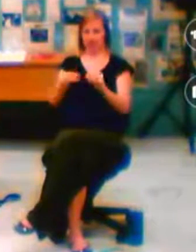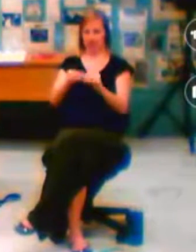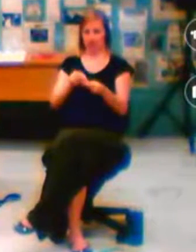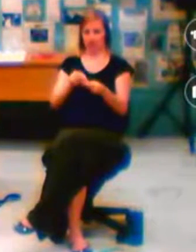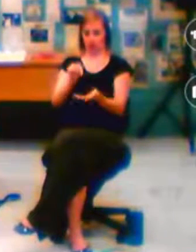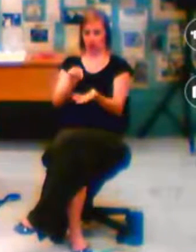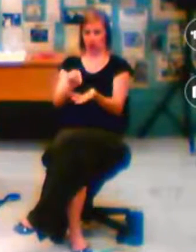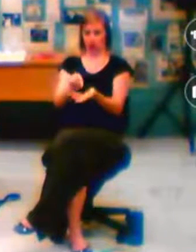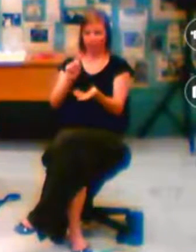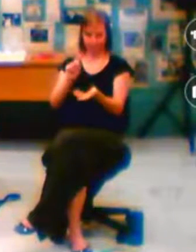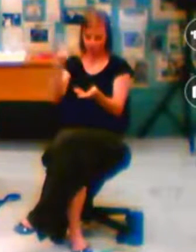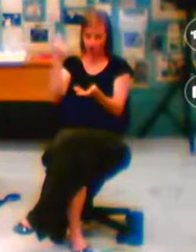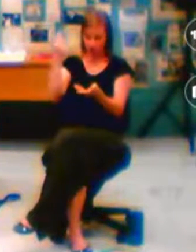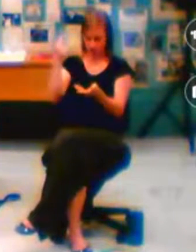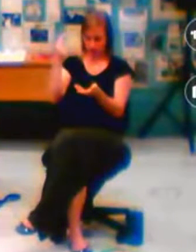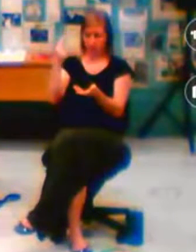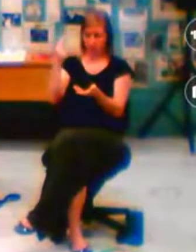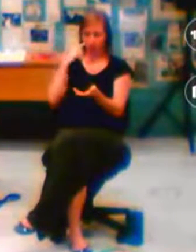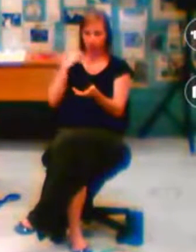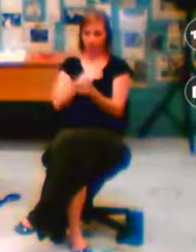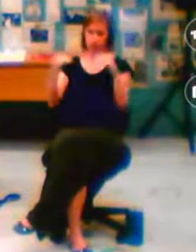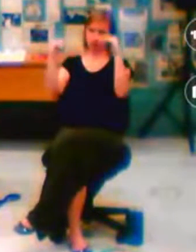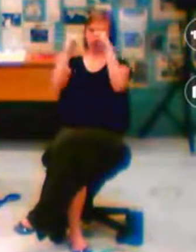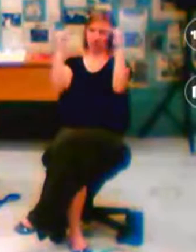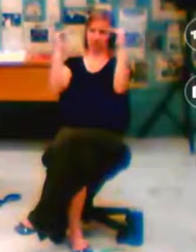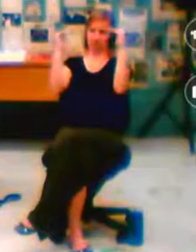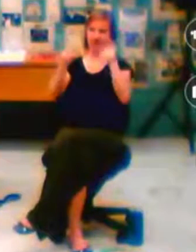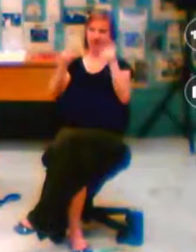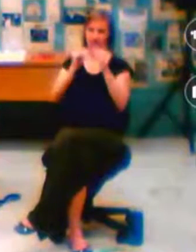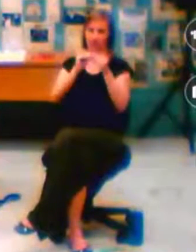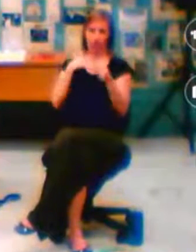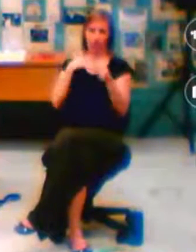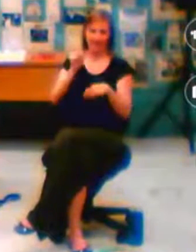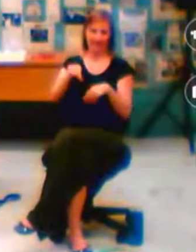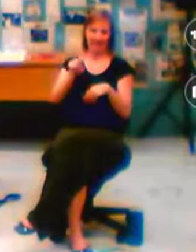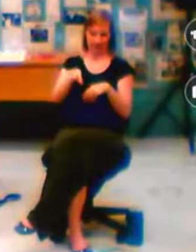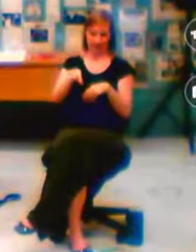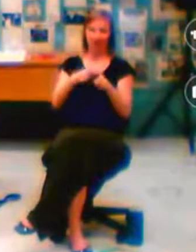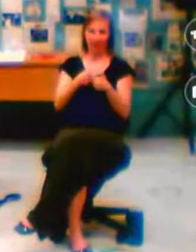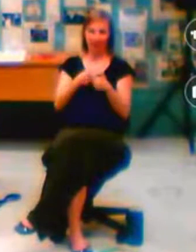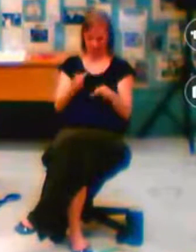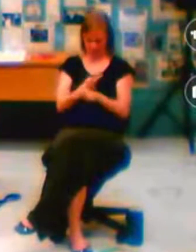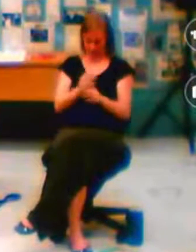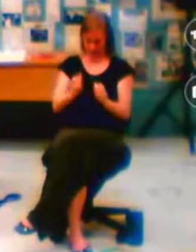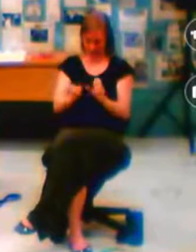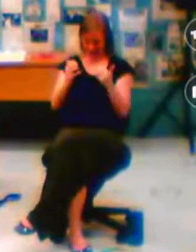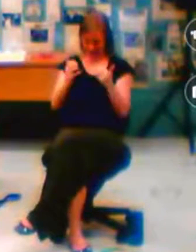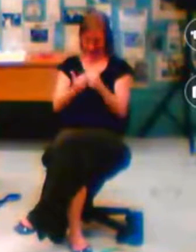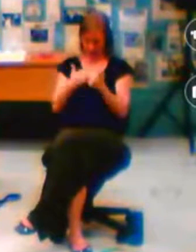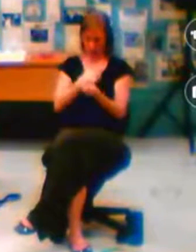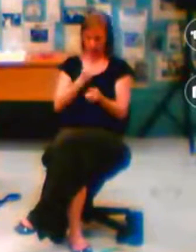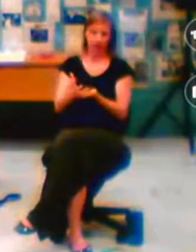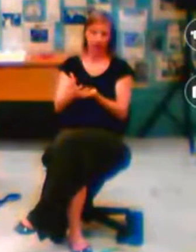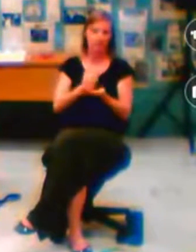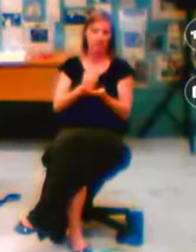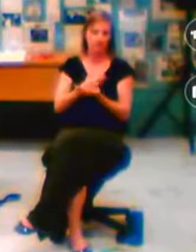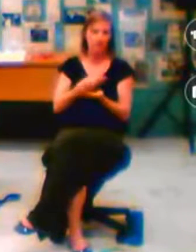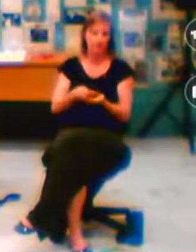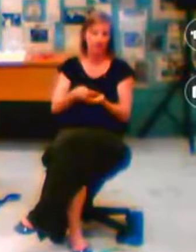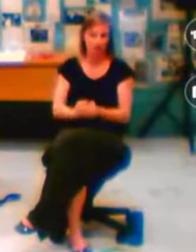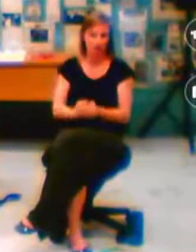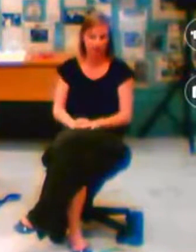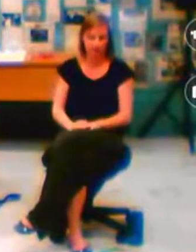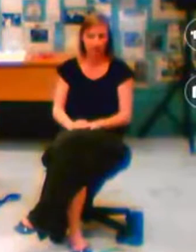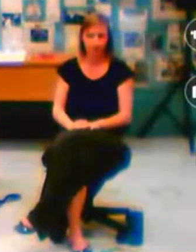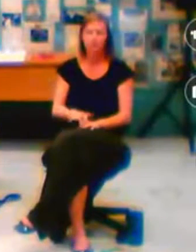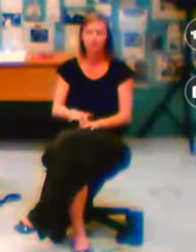income was taxed, et cetera, what was excluded. What is the rate we need to set it at? So we actually started with what is